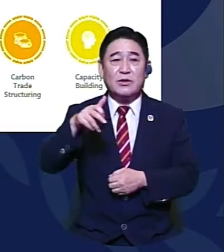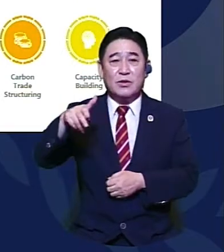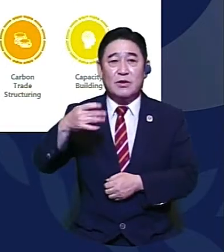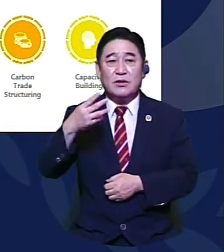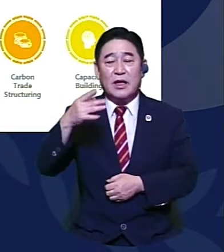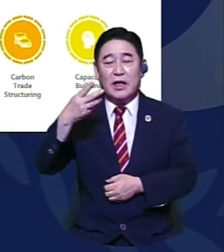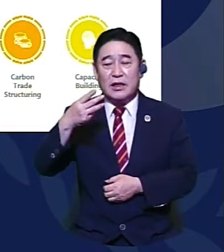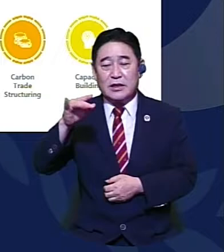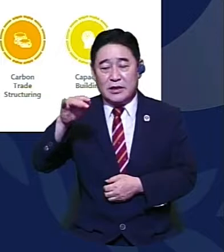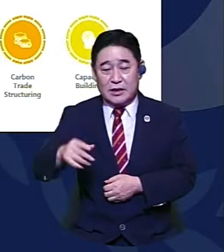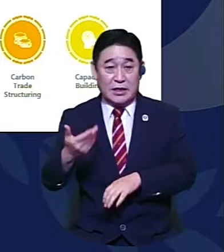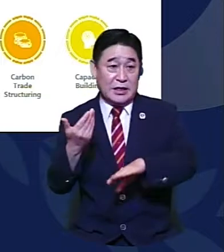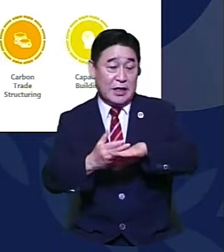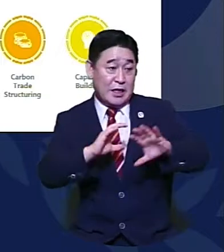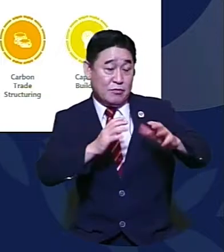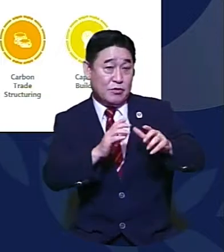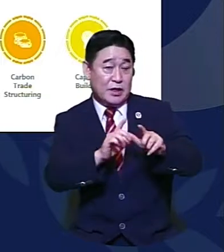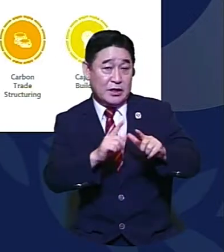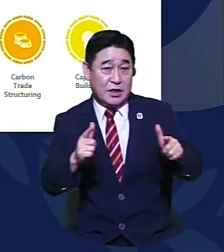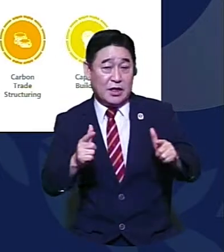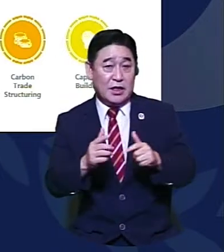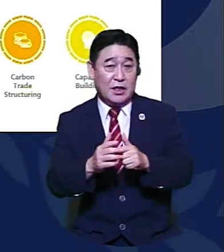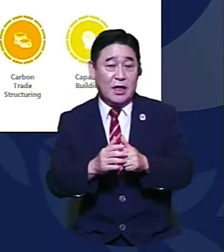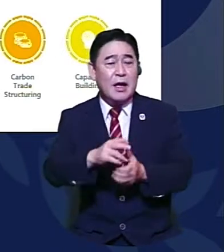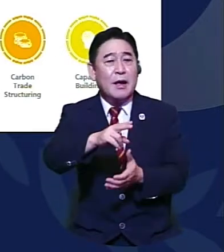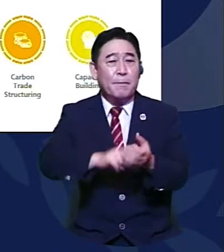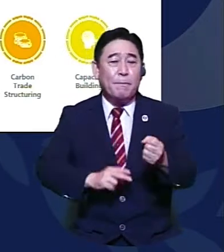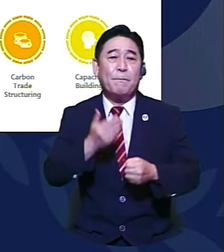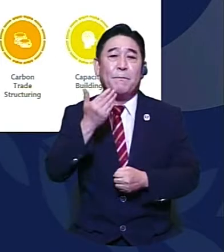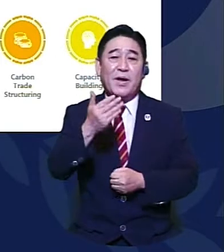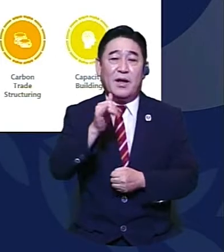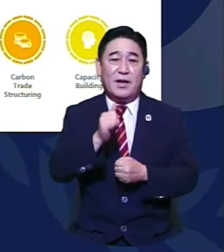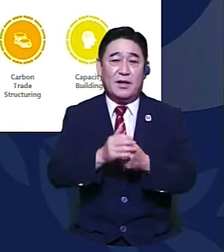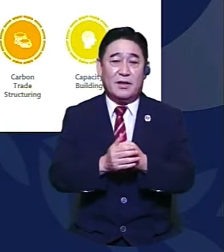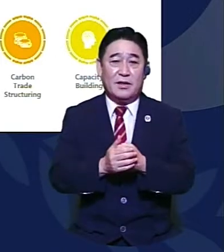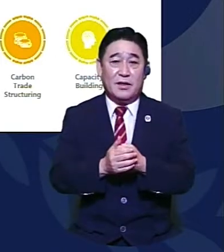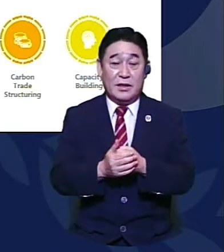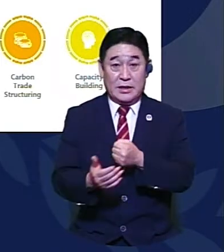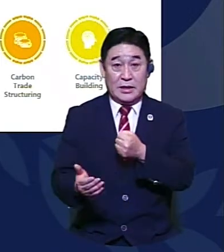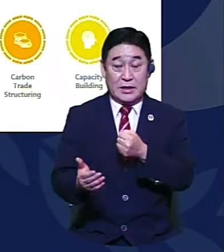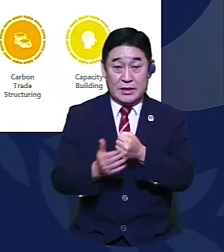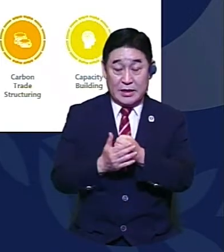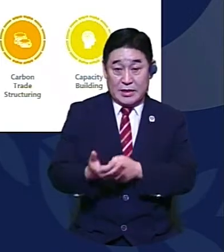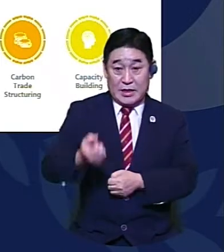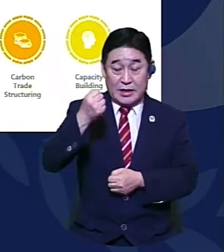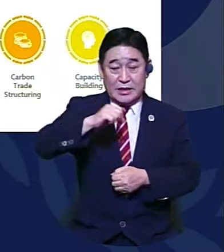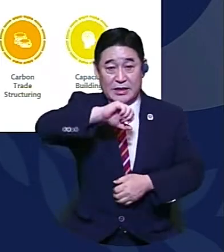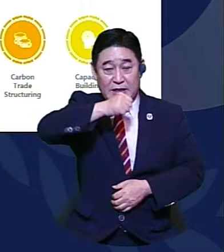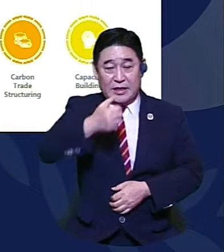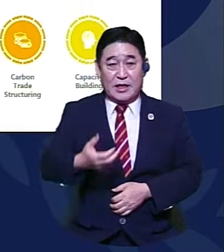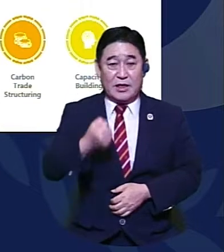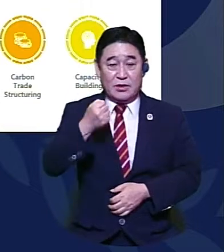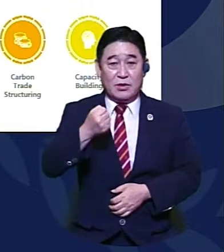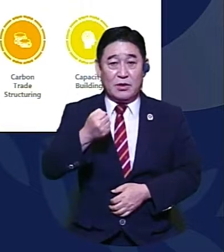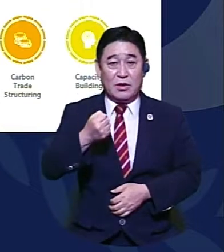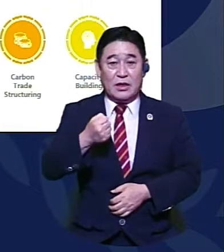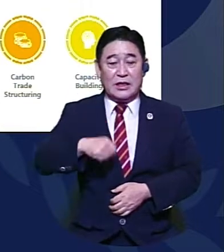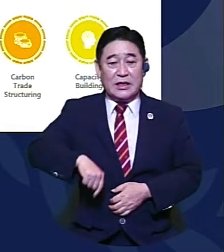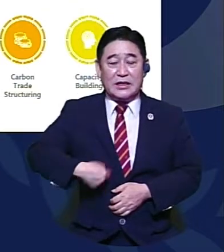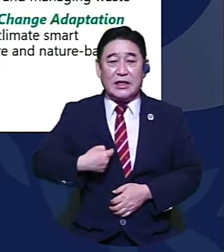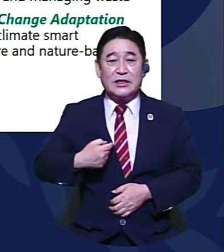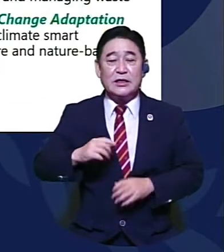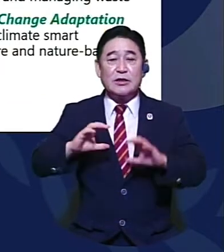become a source of finance for their climate action or for their sustainable development. I think this is an important area to follow, including